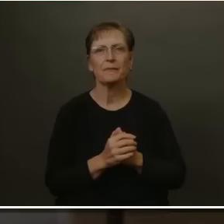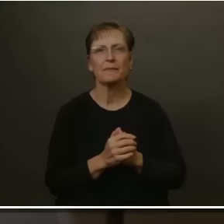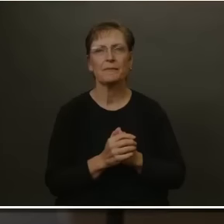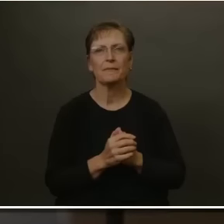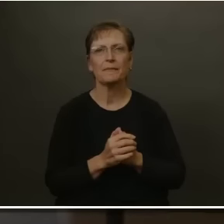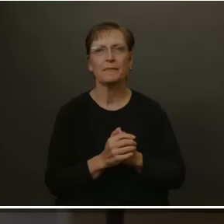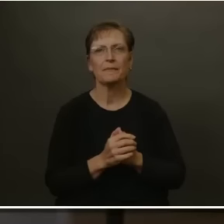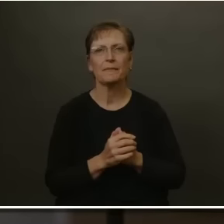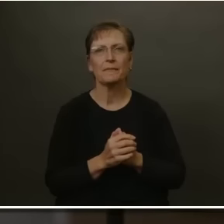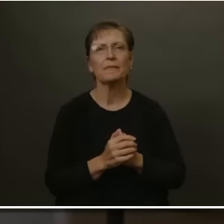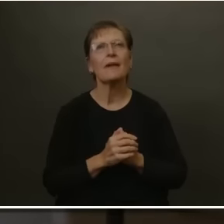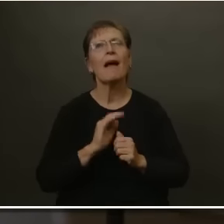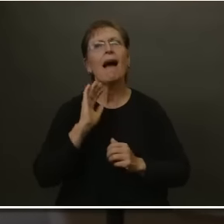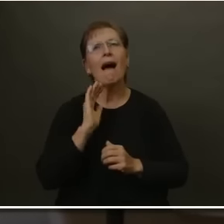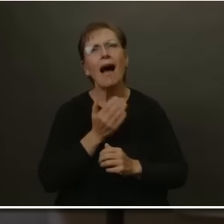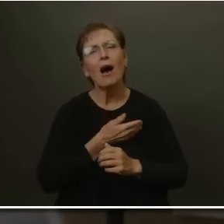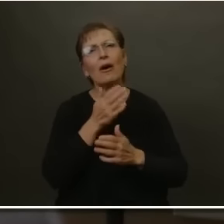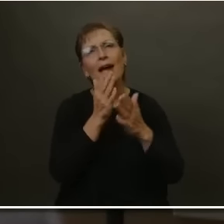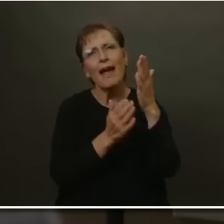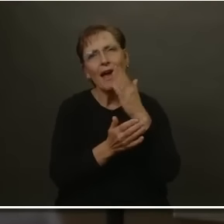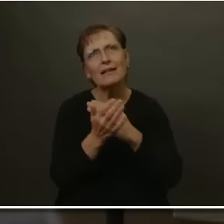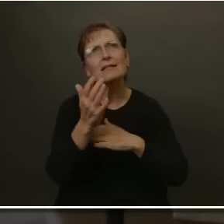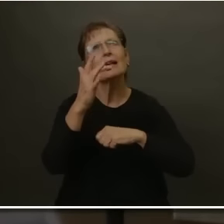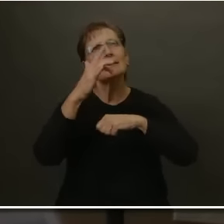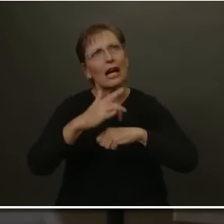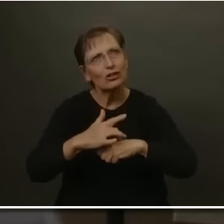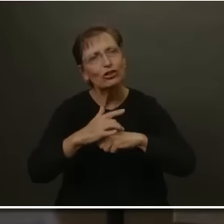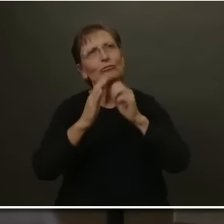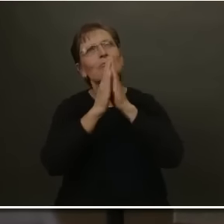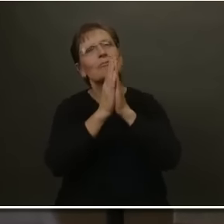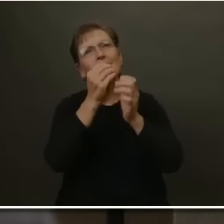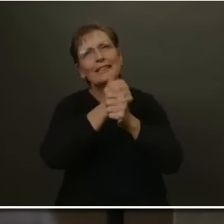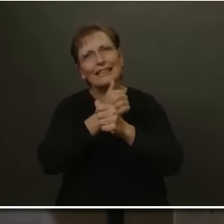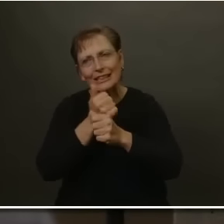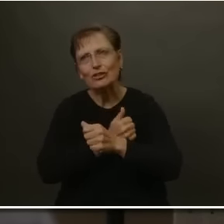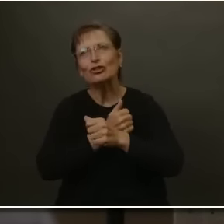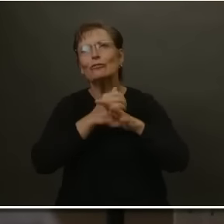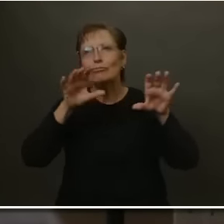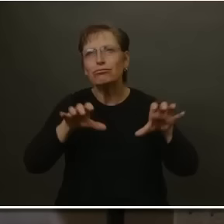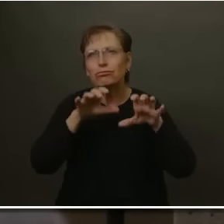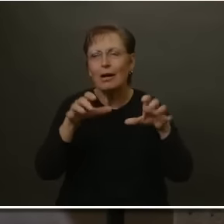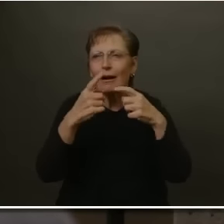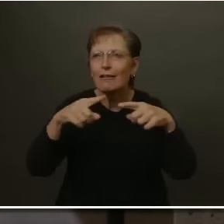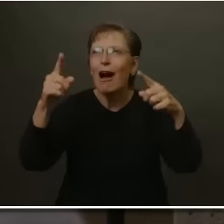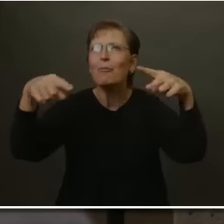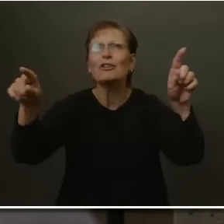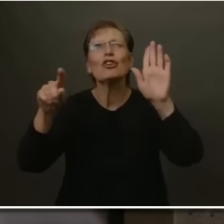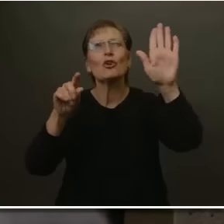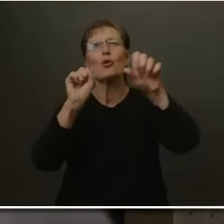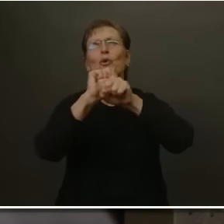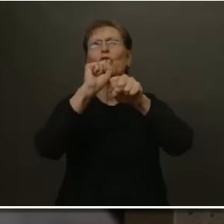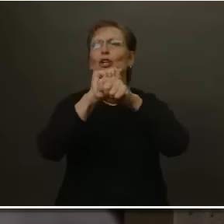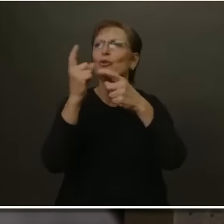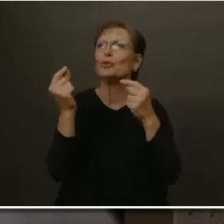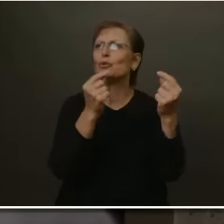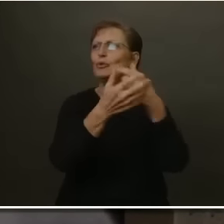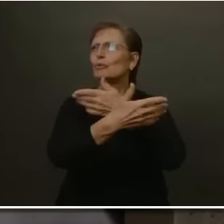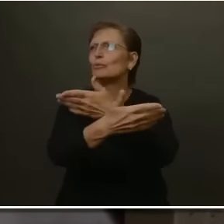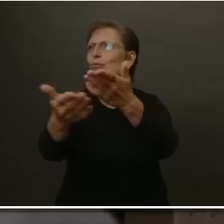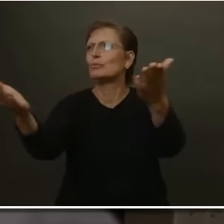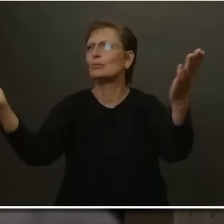Christ. Benico, nemen marengape, nemen moema asuena degici, peman,